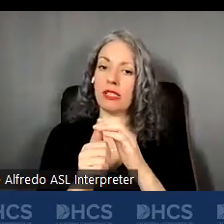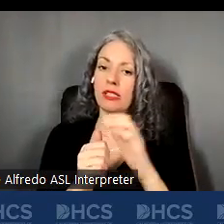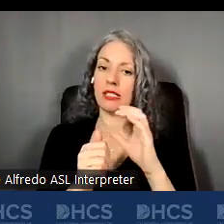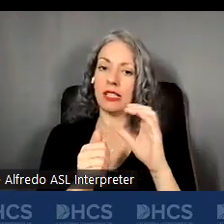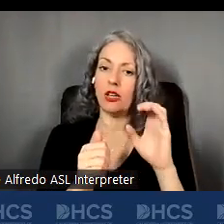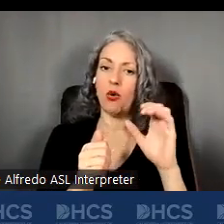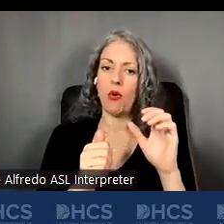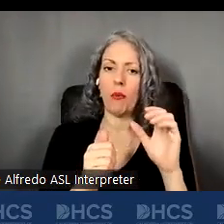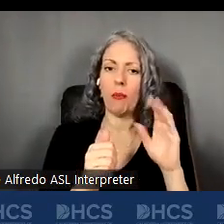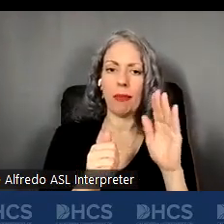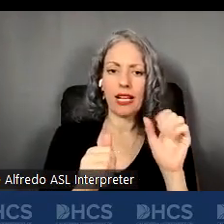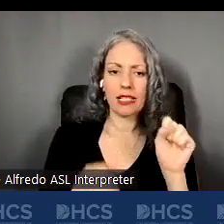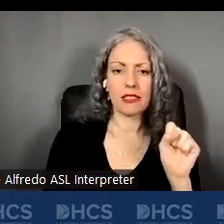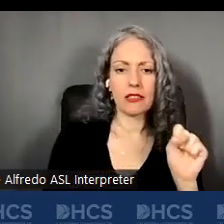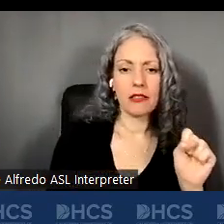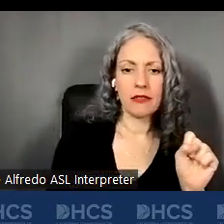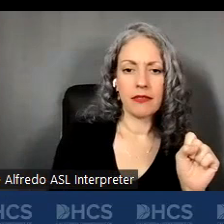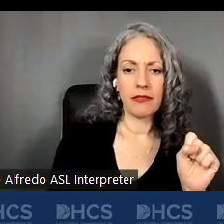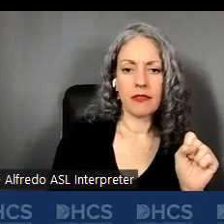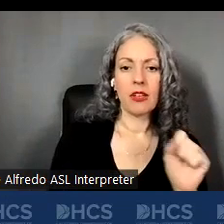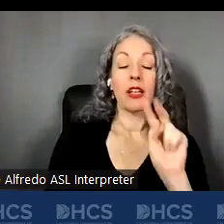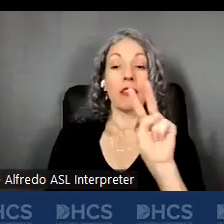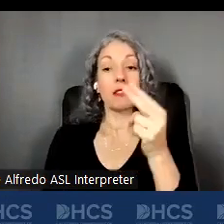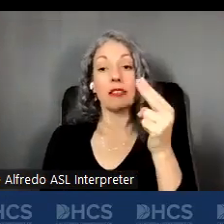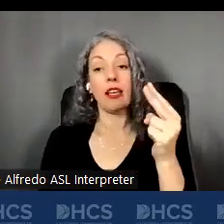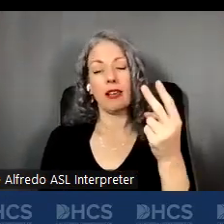The second were, more traditional